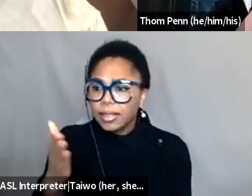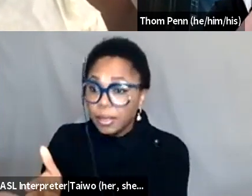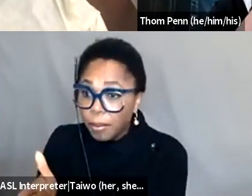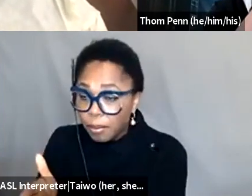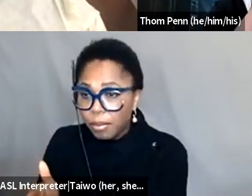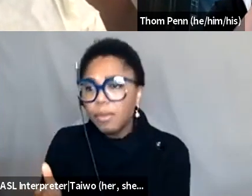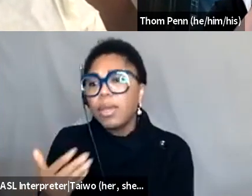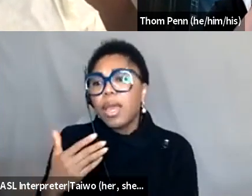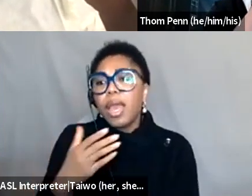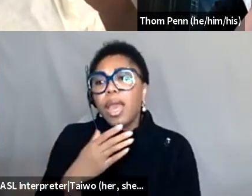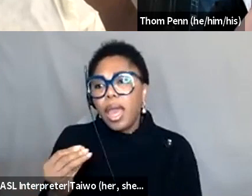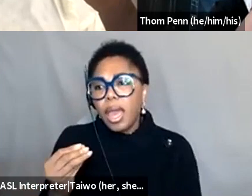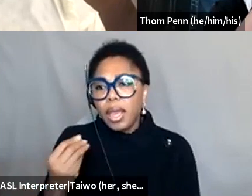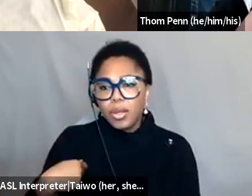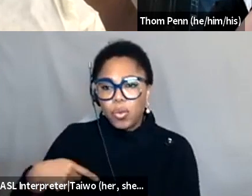then we can